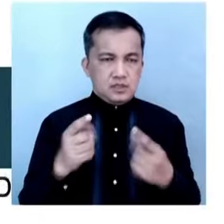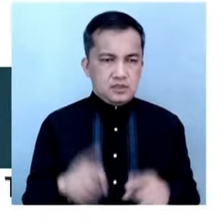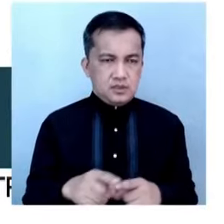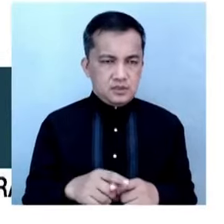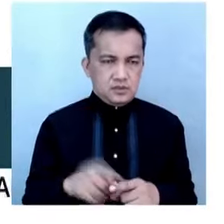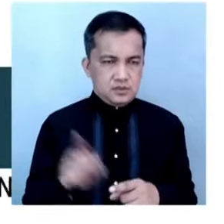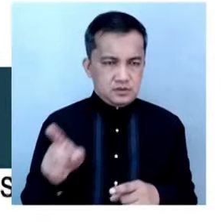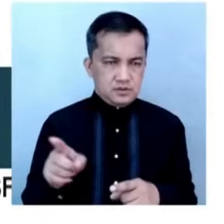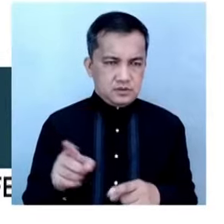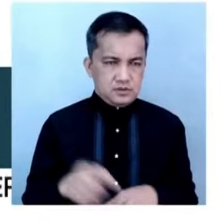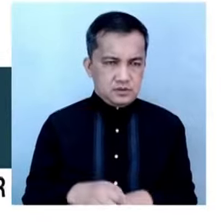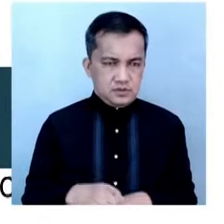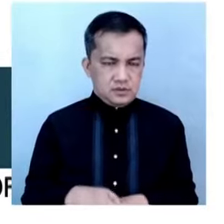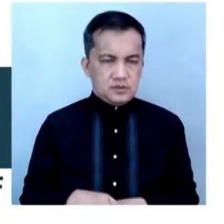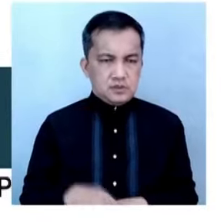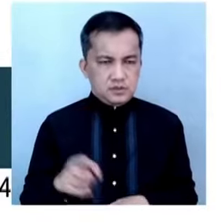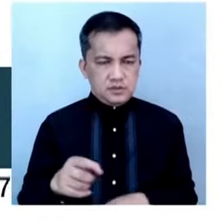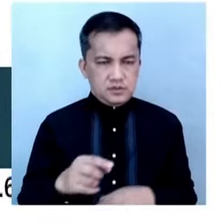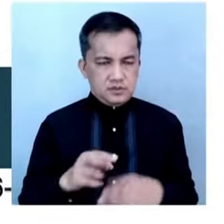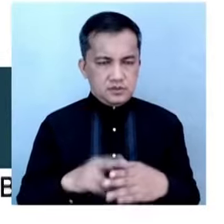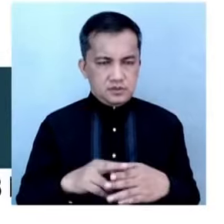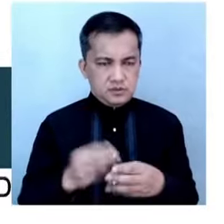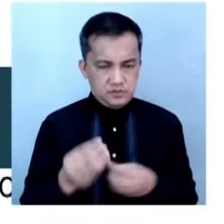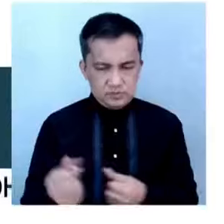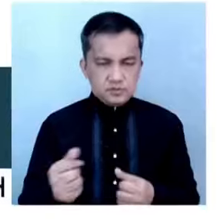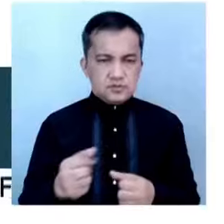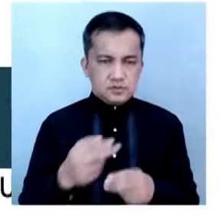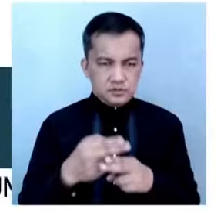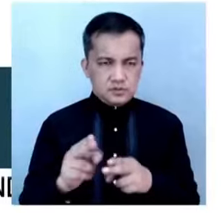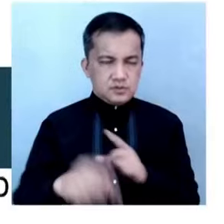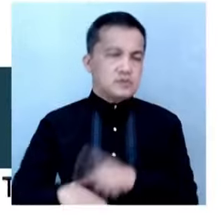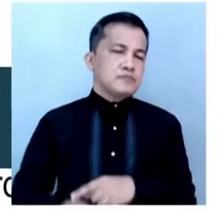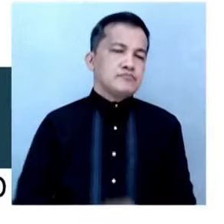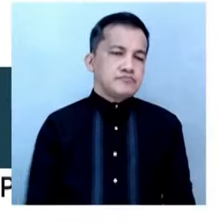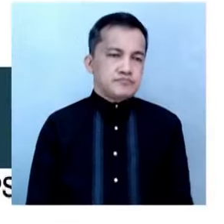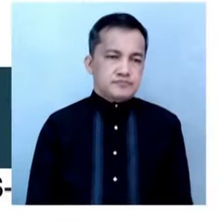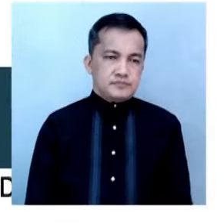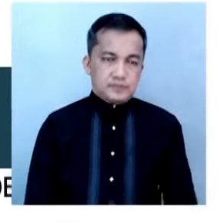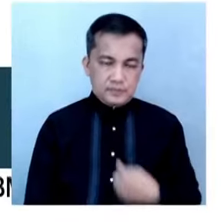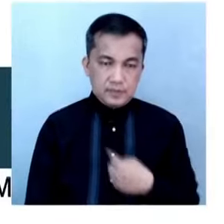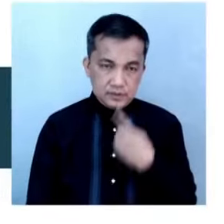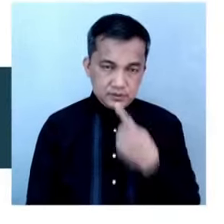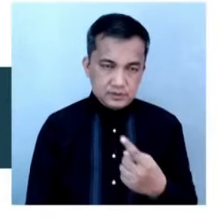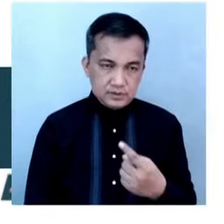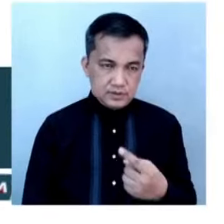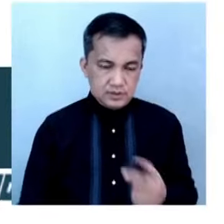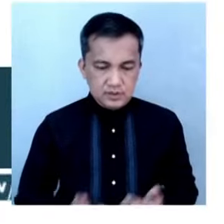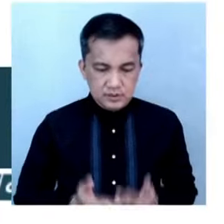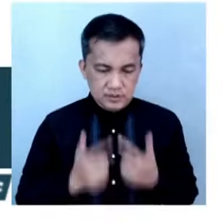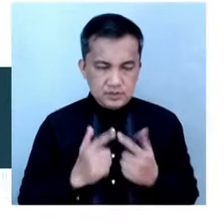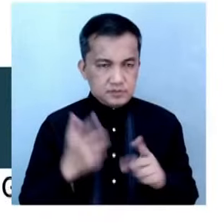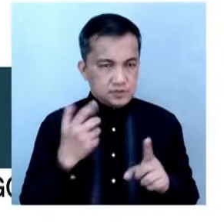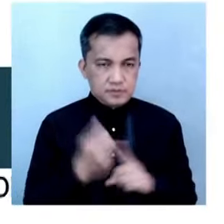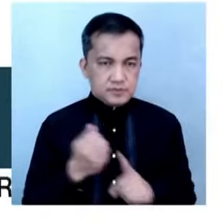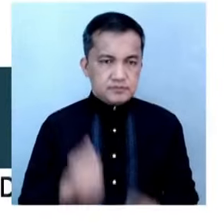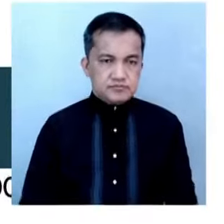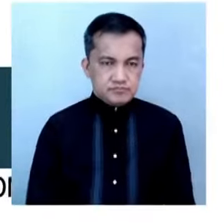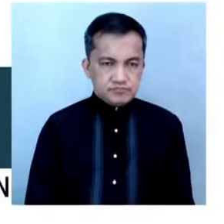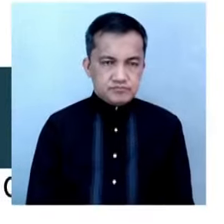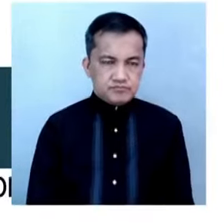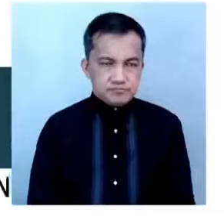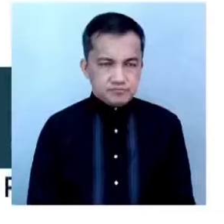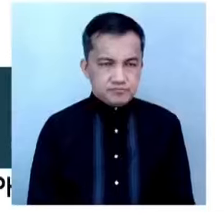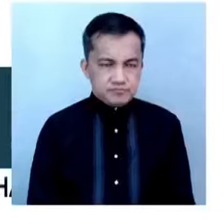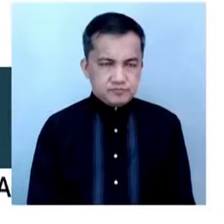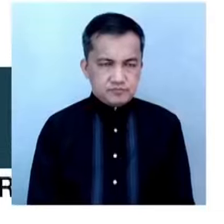that to be resolved at the soonest possible time, because as I said, we go back to lives being affected here, and they're looking at